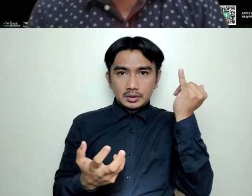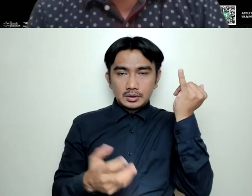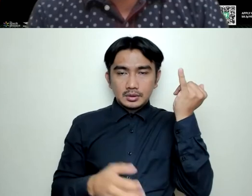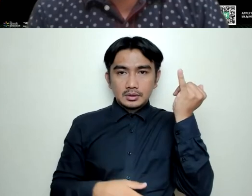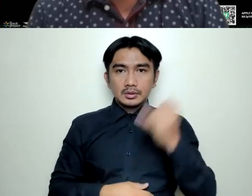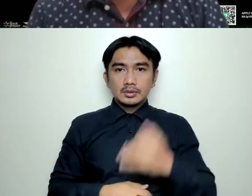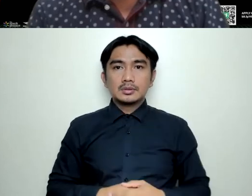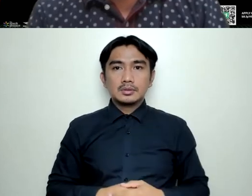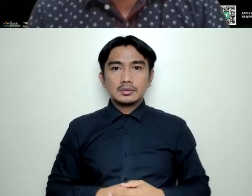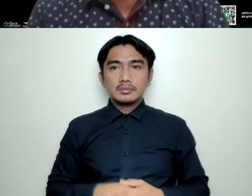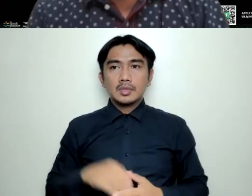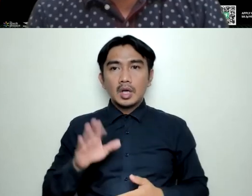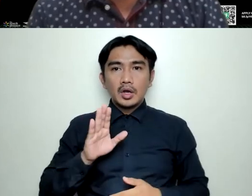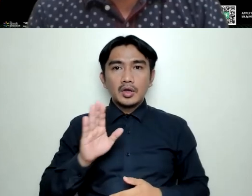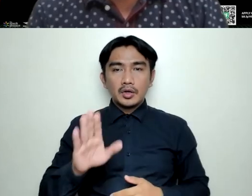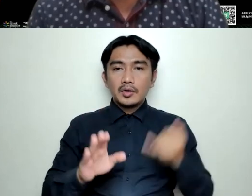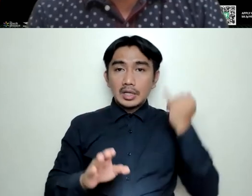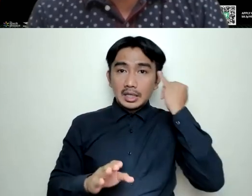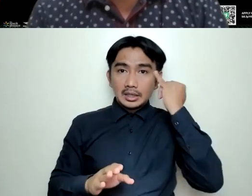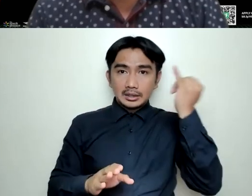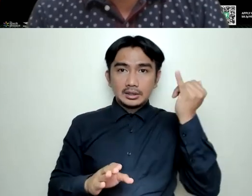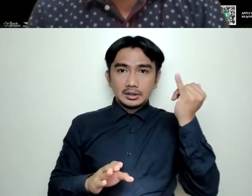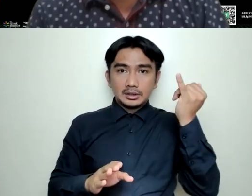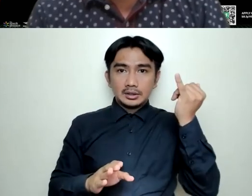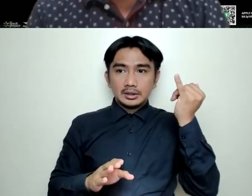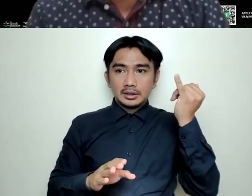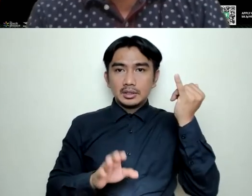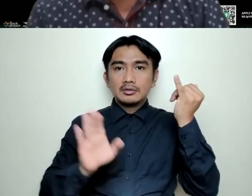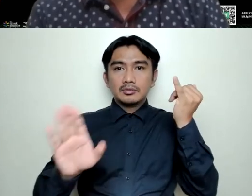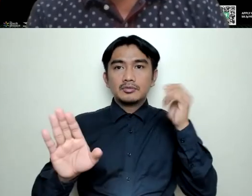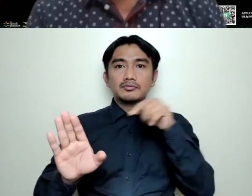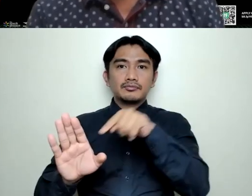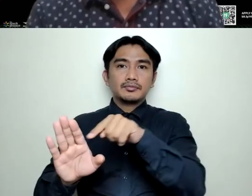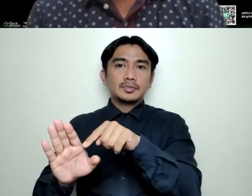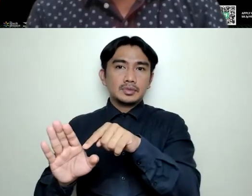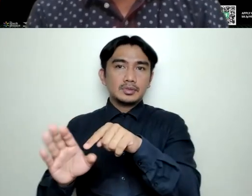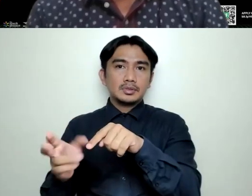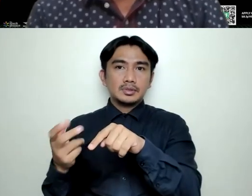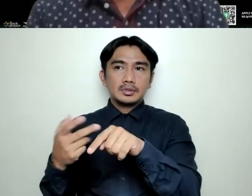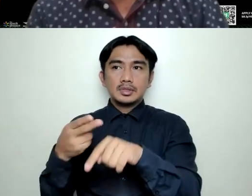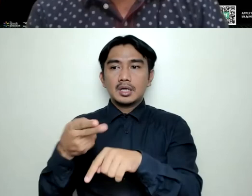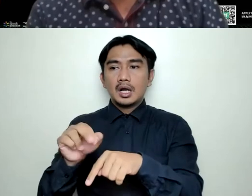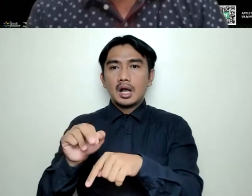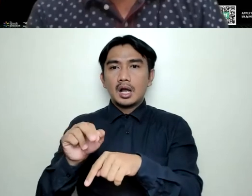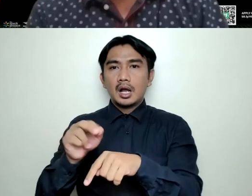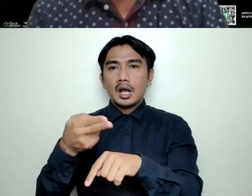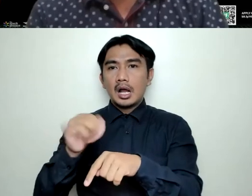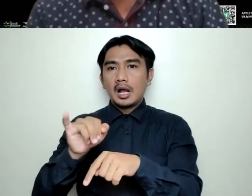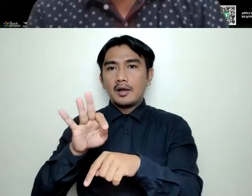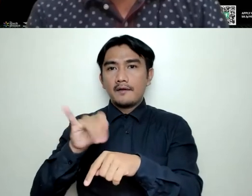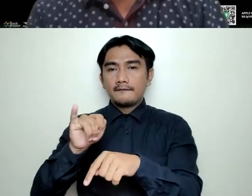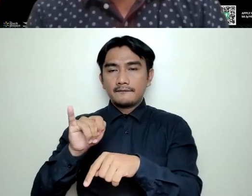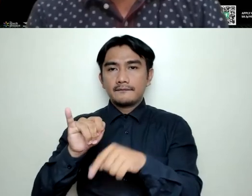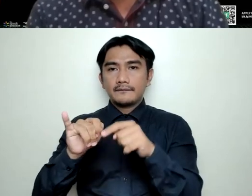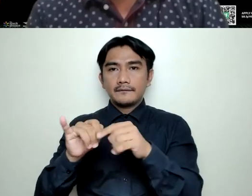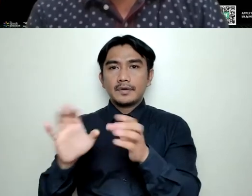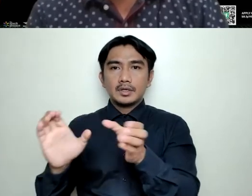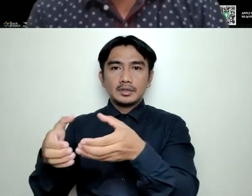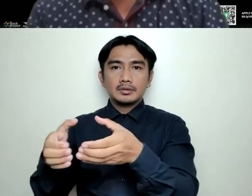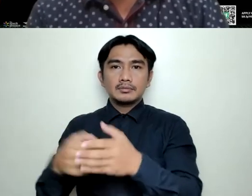your startup idea with a certain HIFI or with a certain incubator as